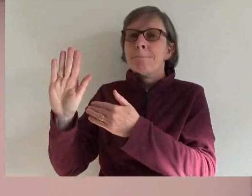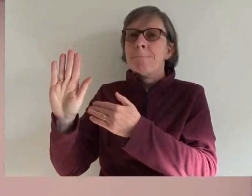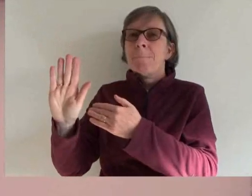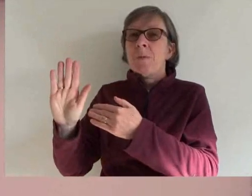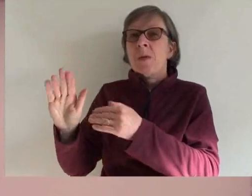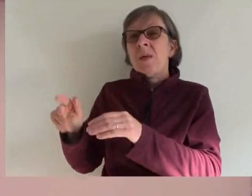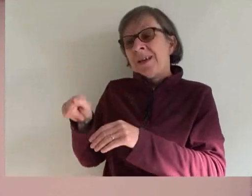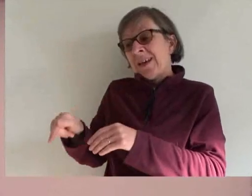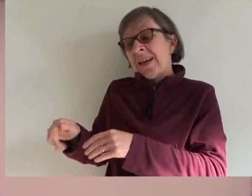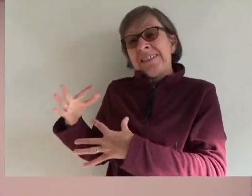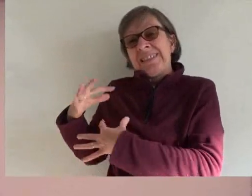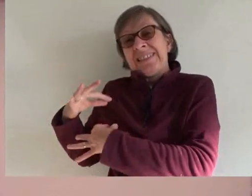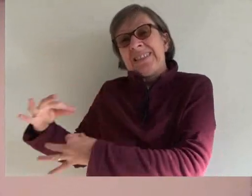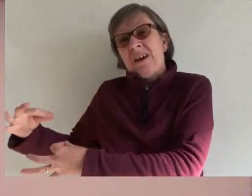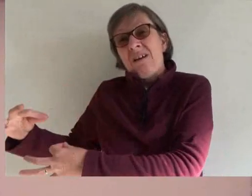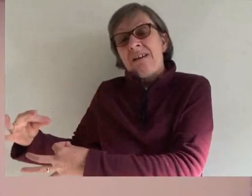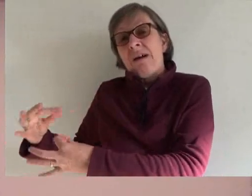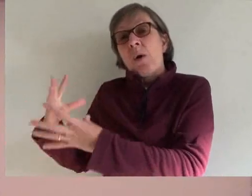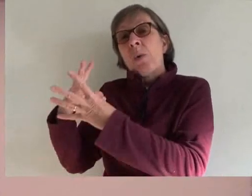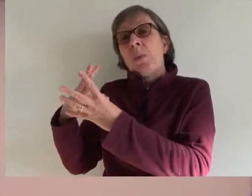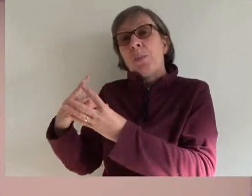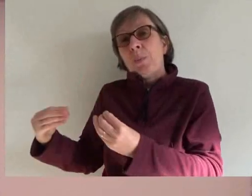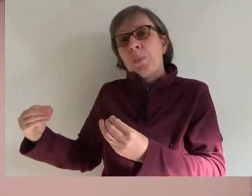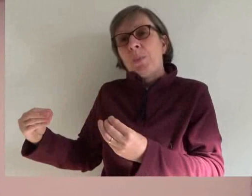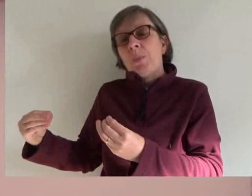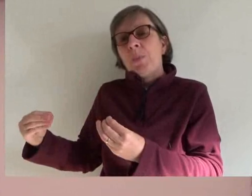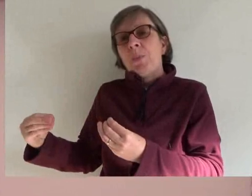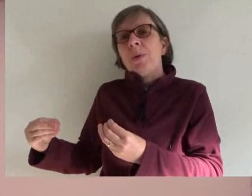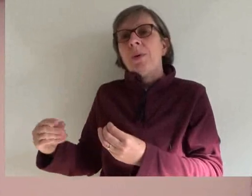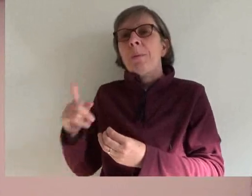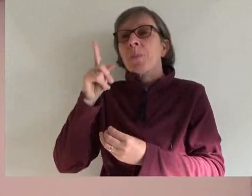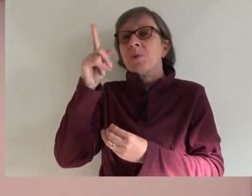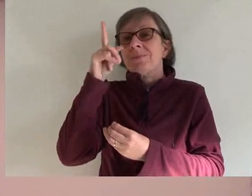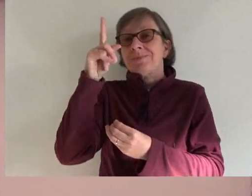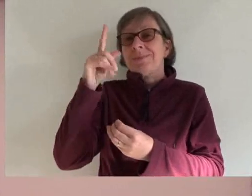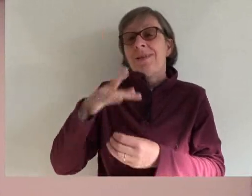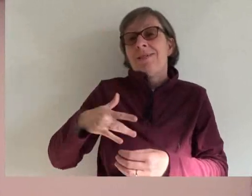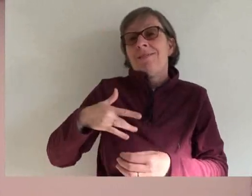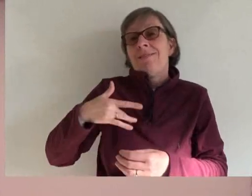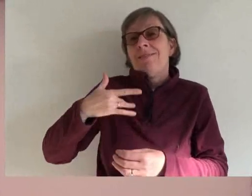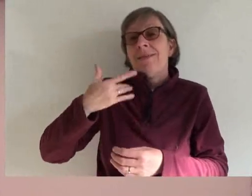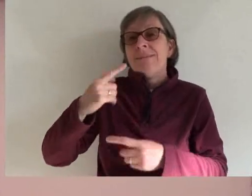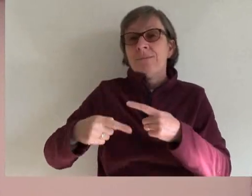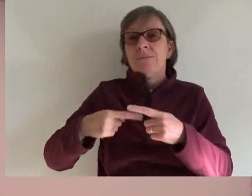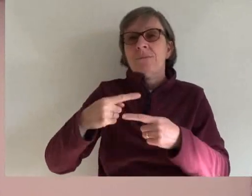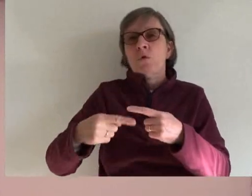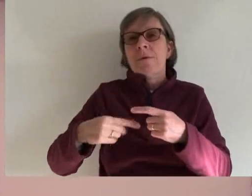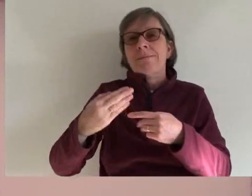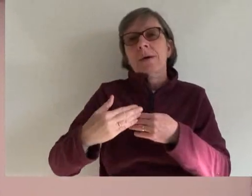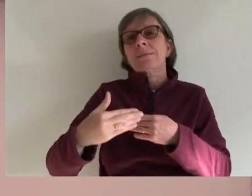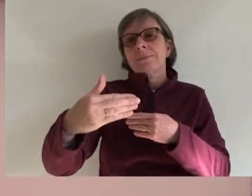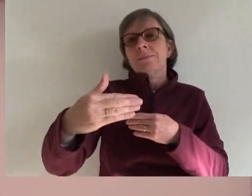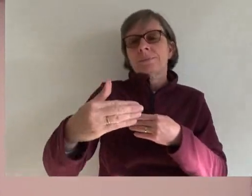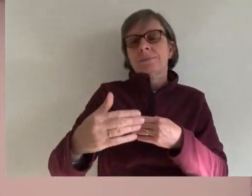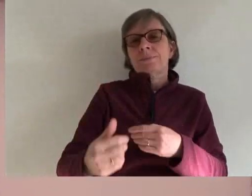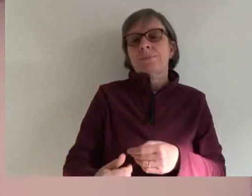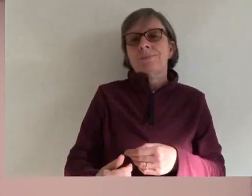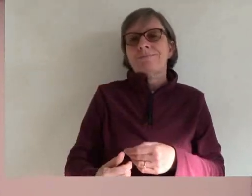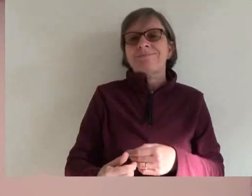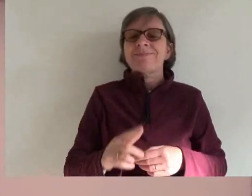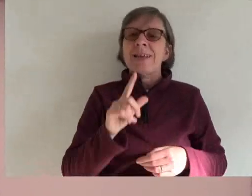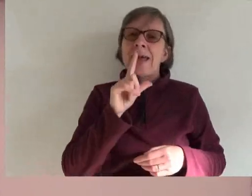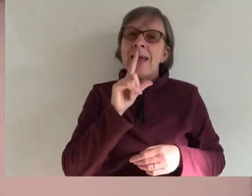desires pass away, but the man who does the will of God lives forever. May the Lord